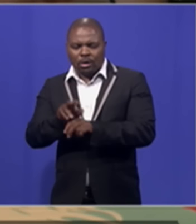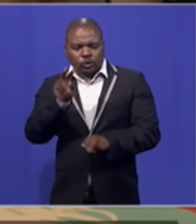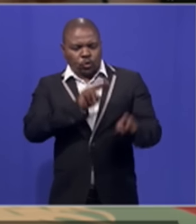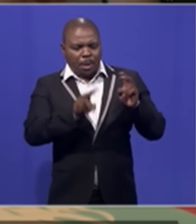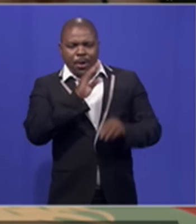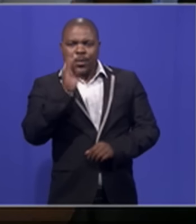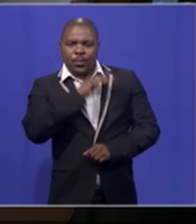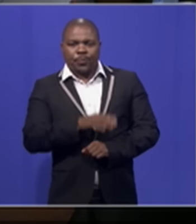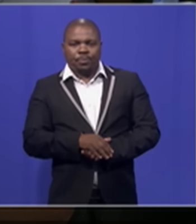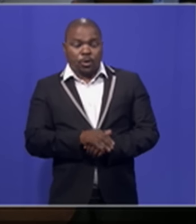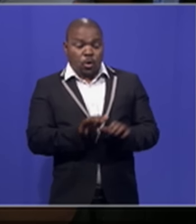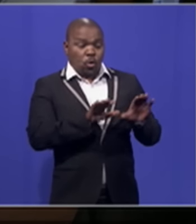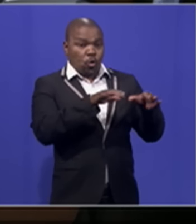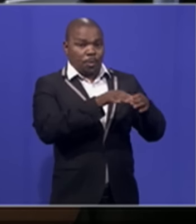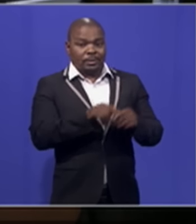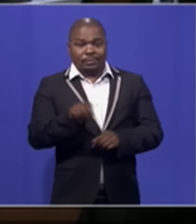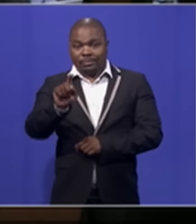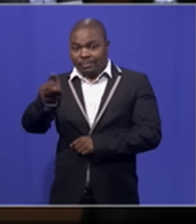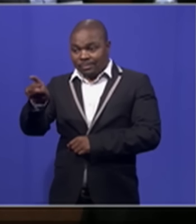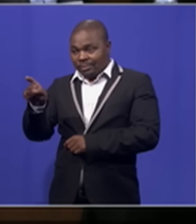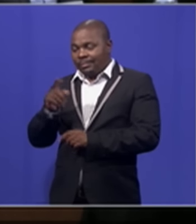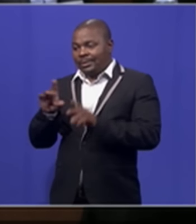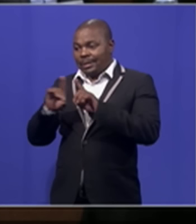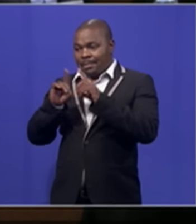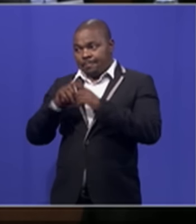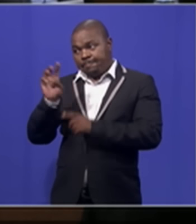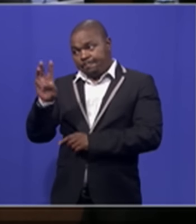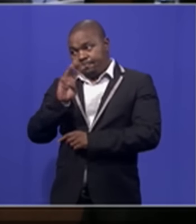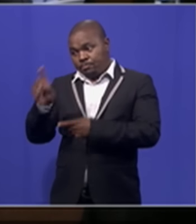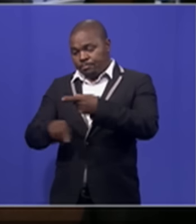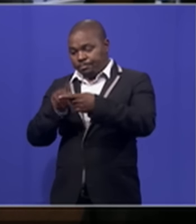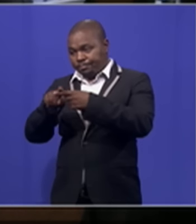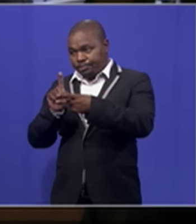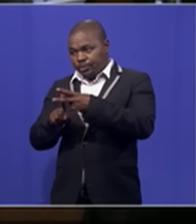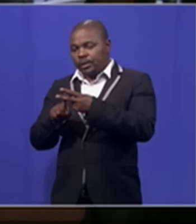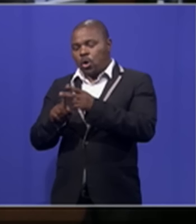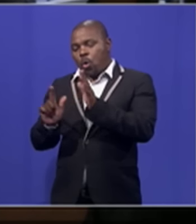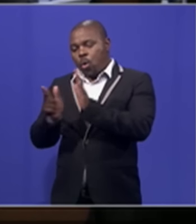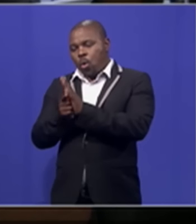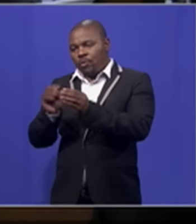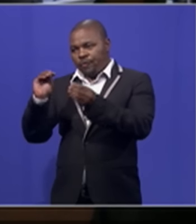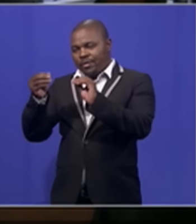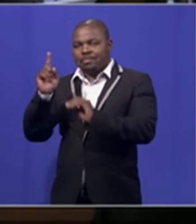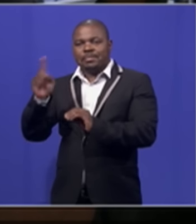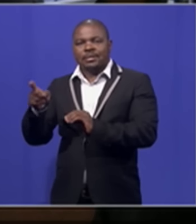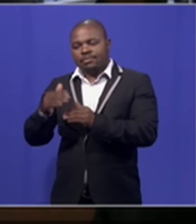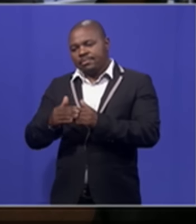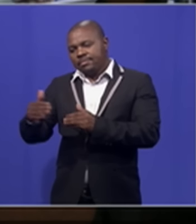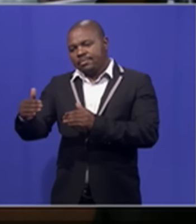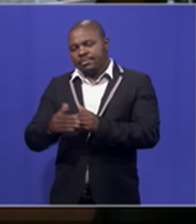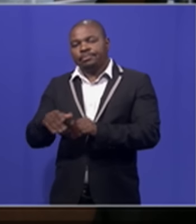Gape commission e laetse mafapha ka bobedi go lebelela sešwa molao wa dipalangwa tsa barutwana mo malatsing a